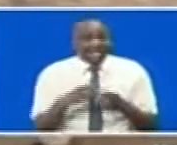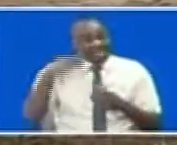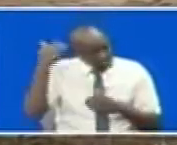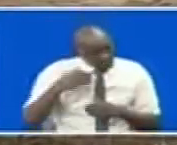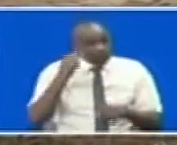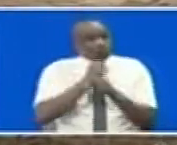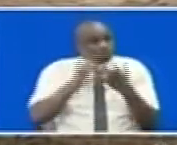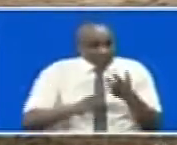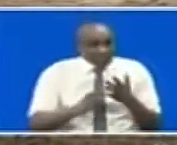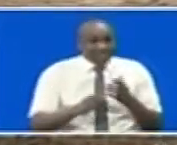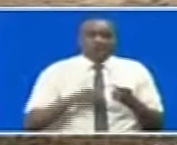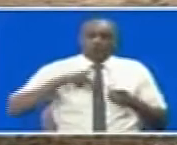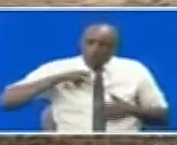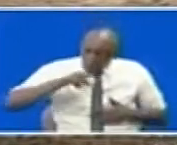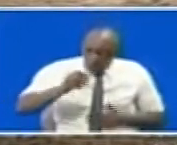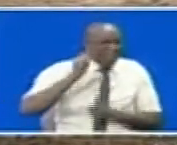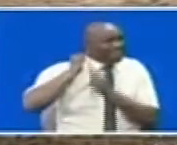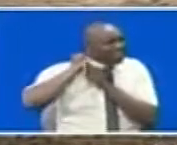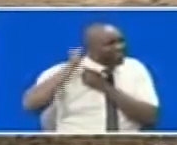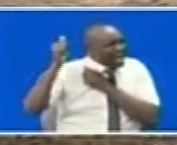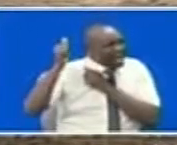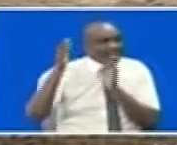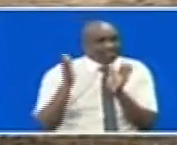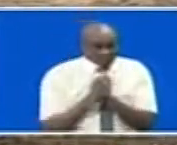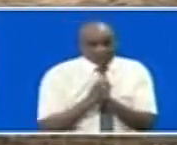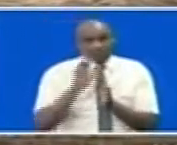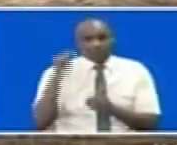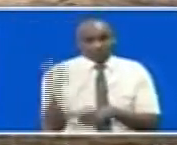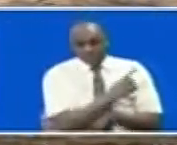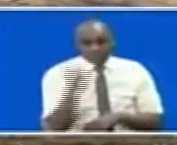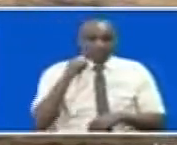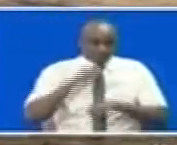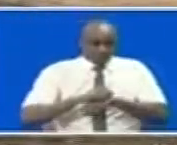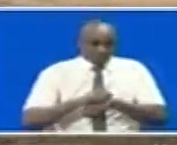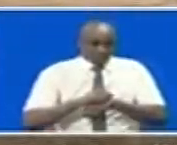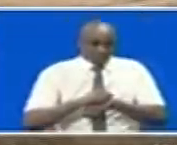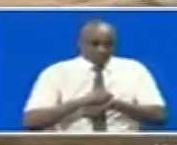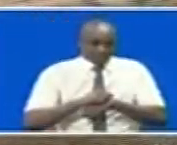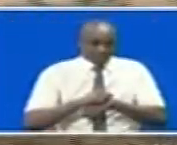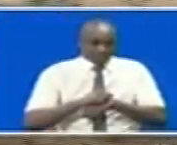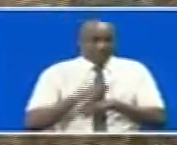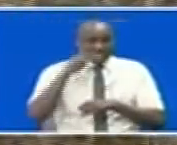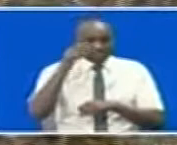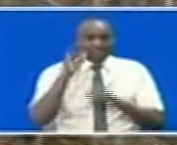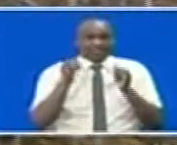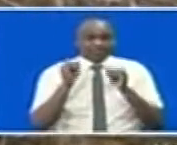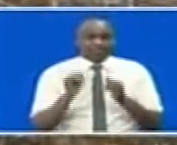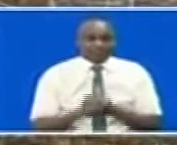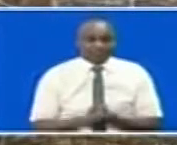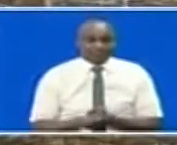will remain a day to make a great trek to and from school. Mark Namaswa, KTN